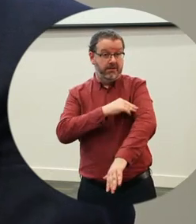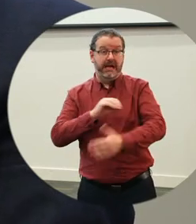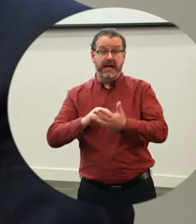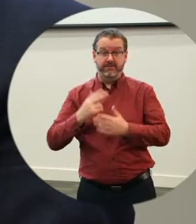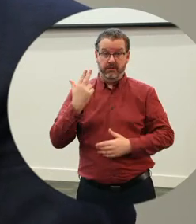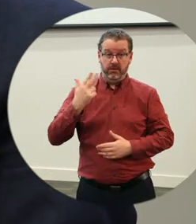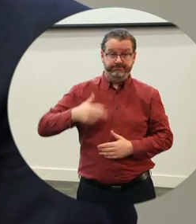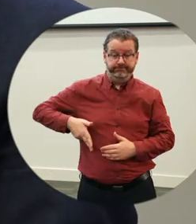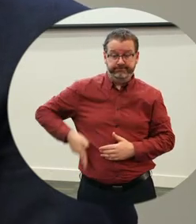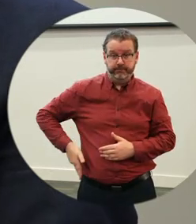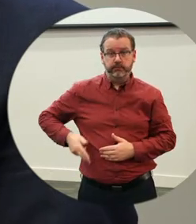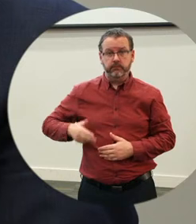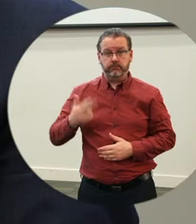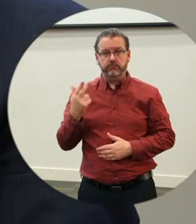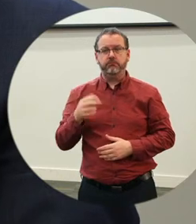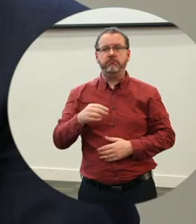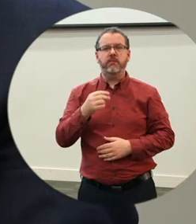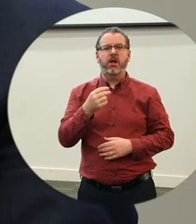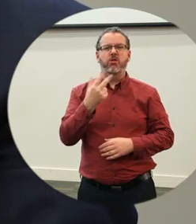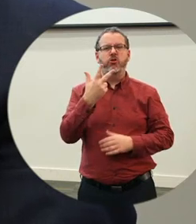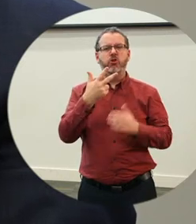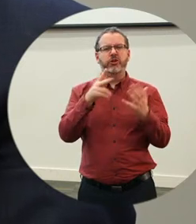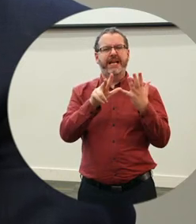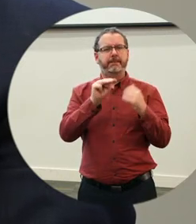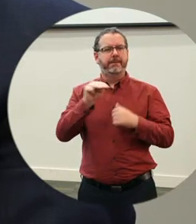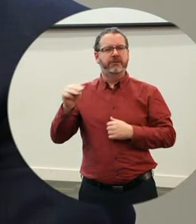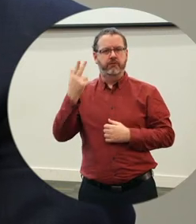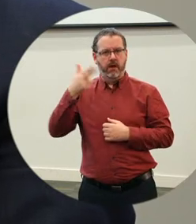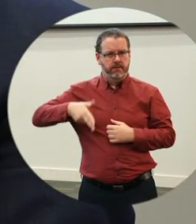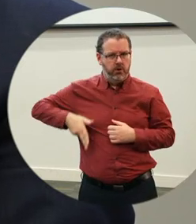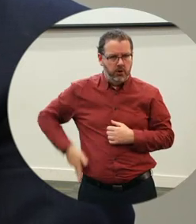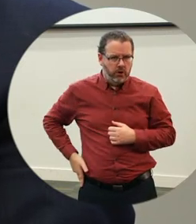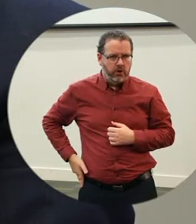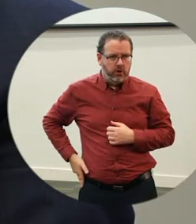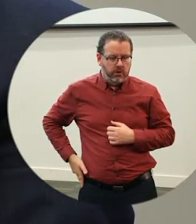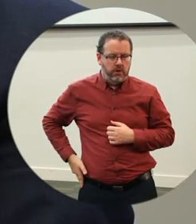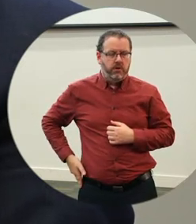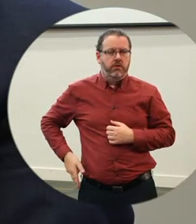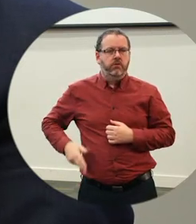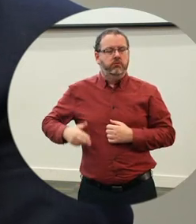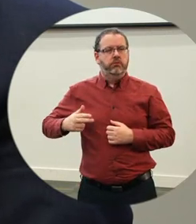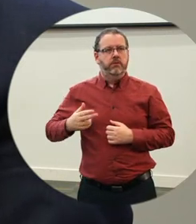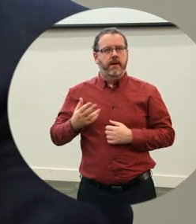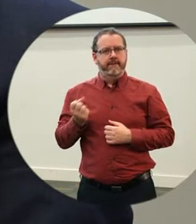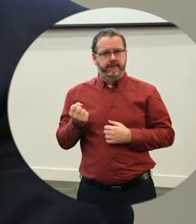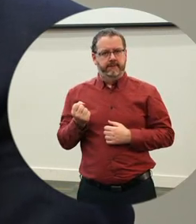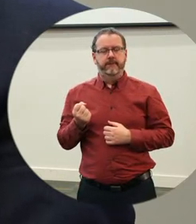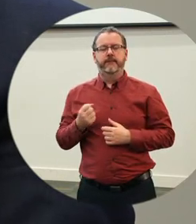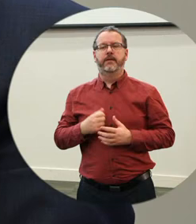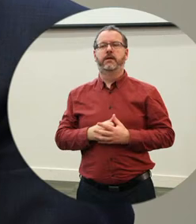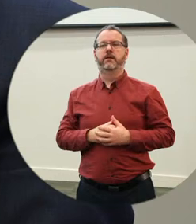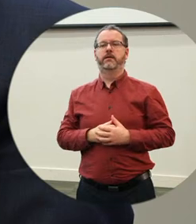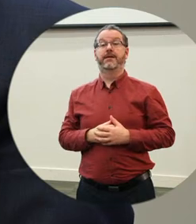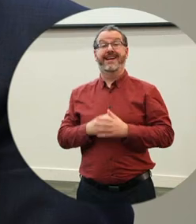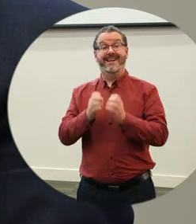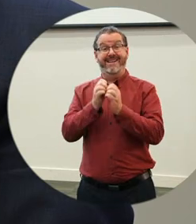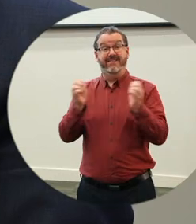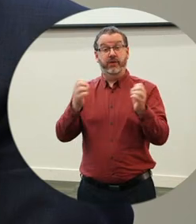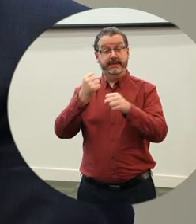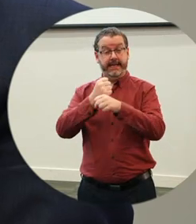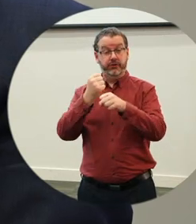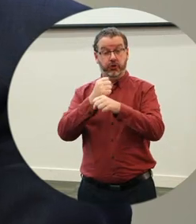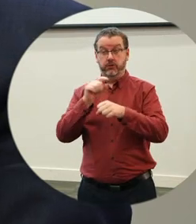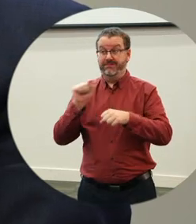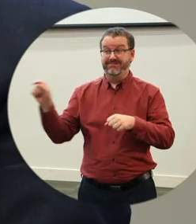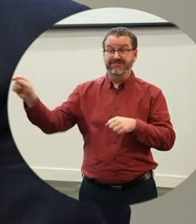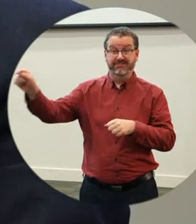the short issue Webley 38 revolver and with every station to have a